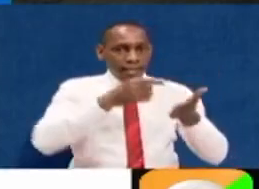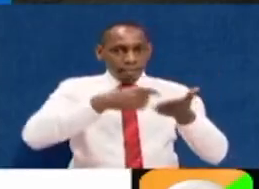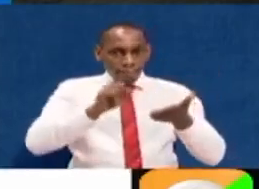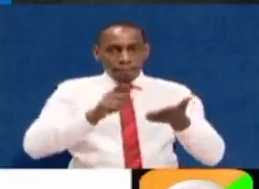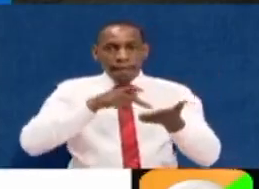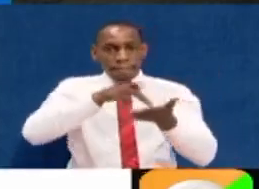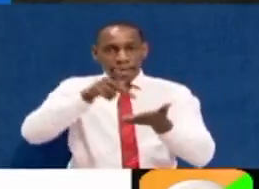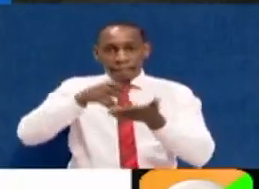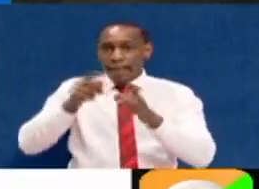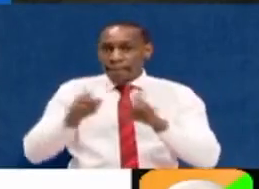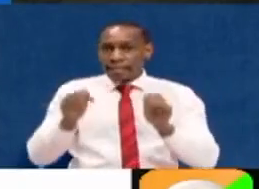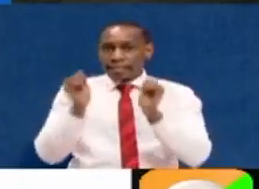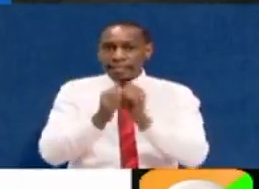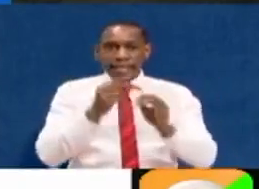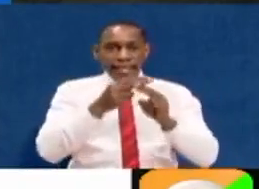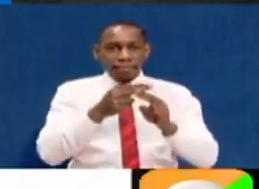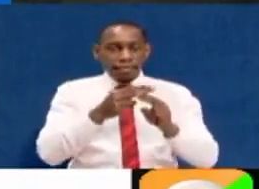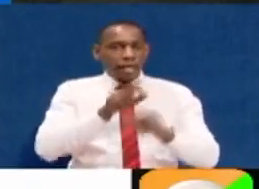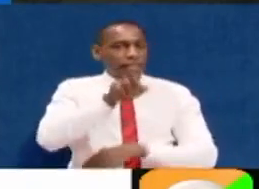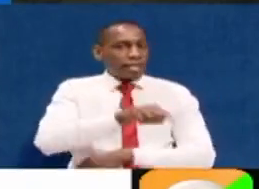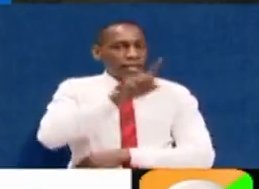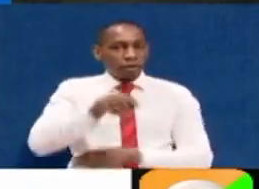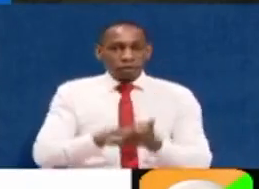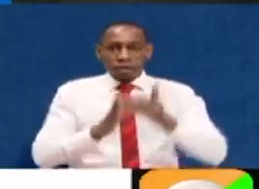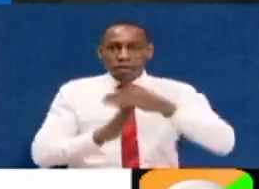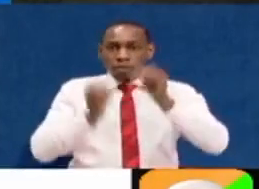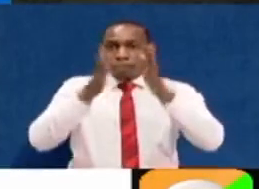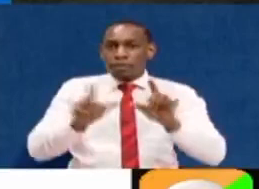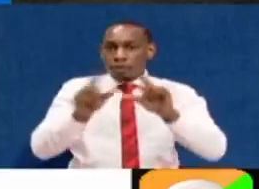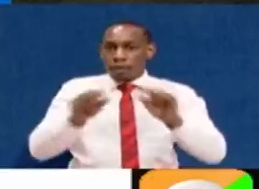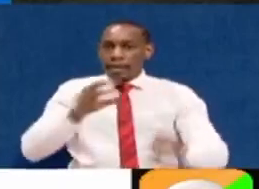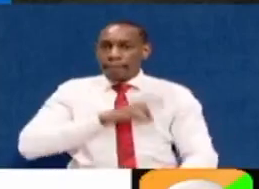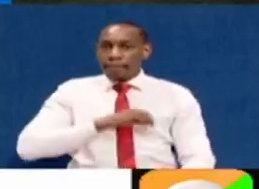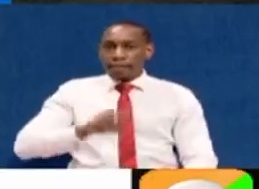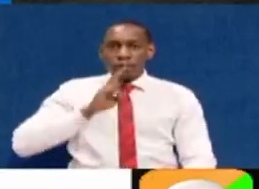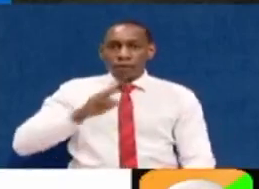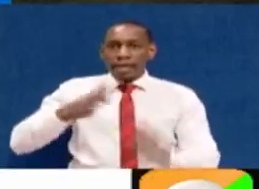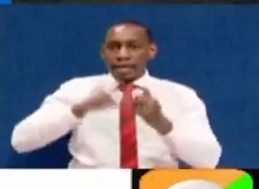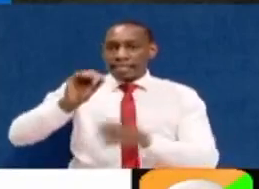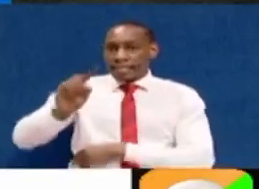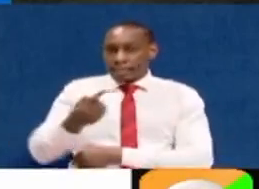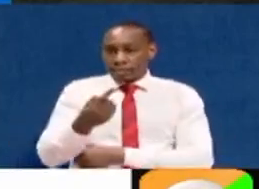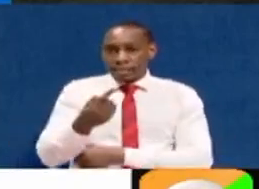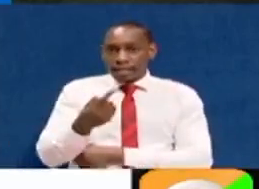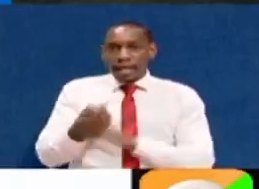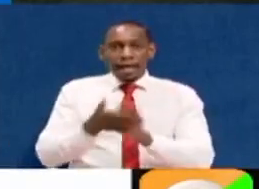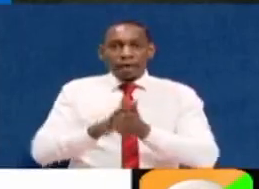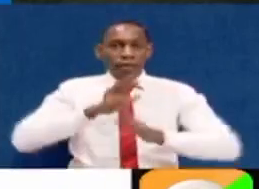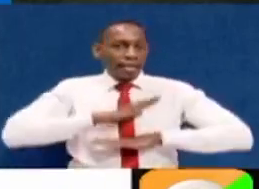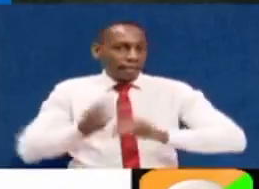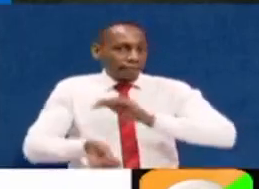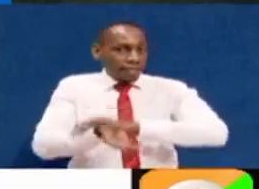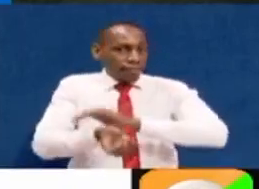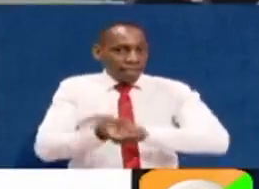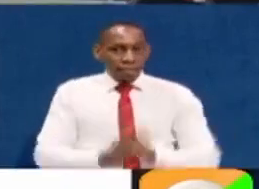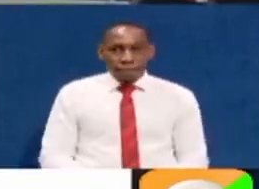of expenditure, yet 10 of the names were irregular. A senior official is said to have pocketed 290,000 shillings with no sufficient